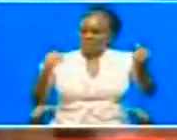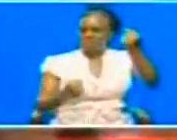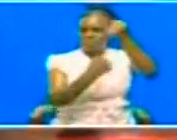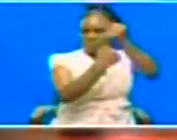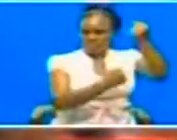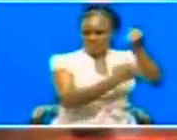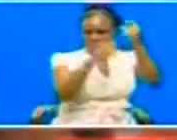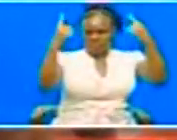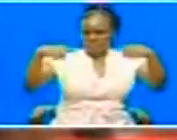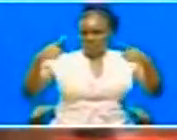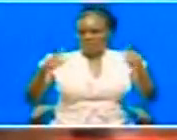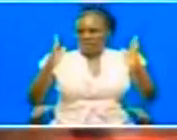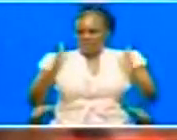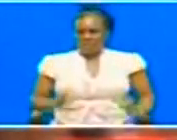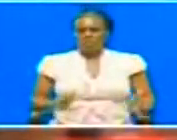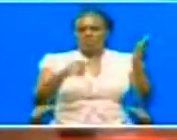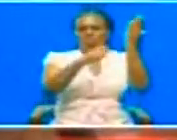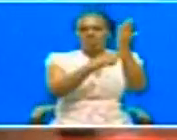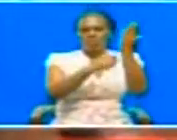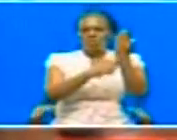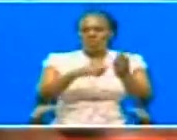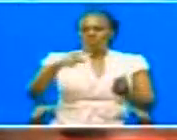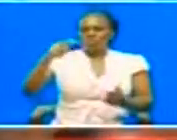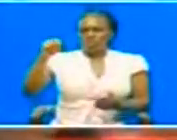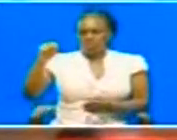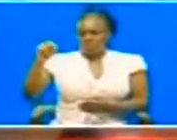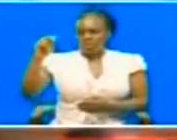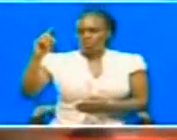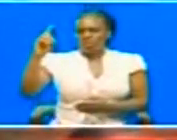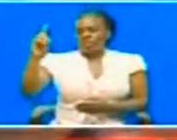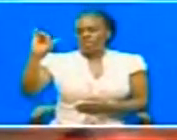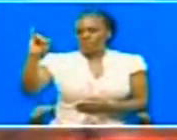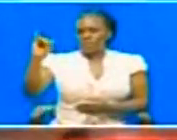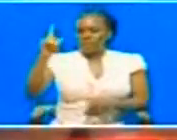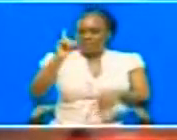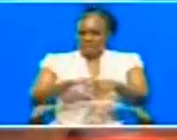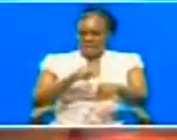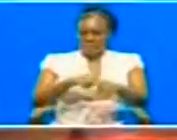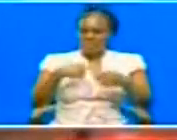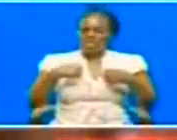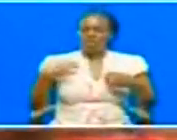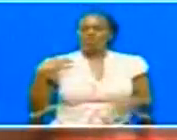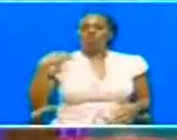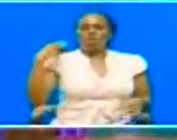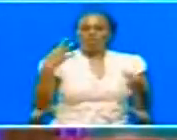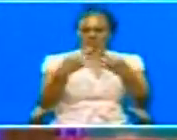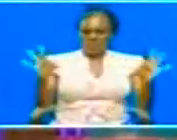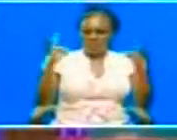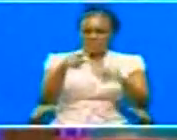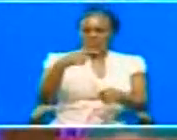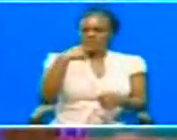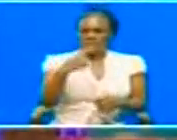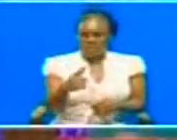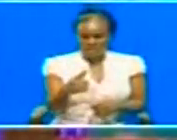program success is a person called Mr. Zul Nimji of 3Z Foundation. Because when I offered that I will see them free of cost, he said,